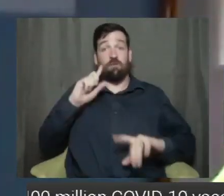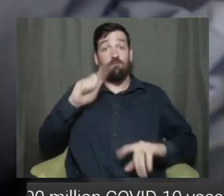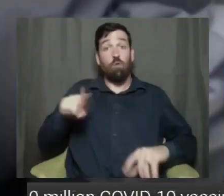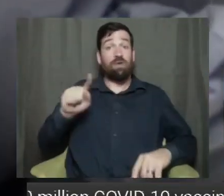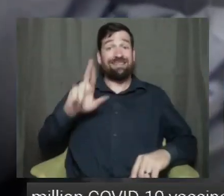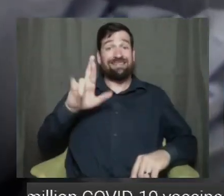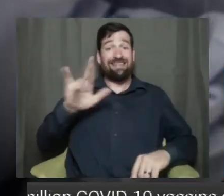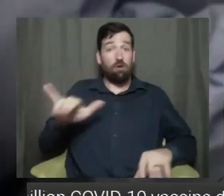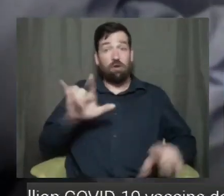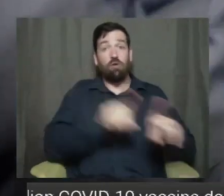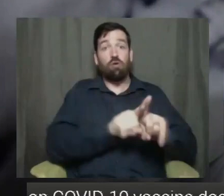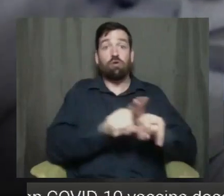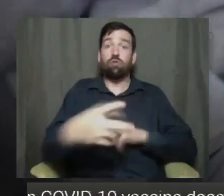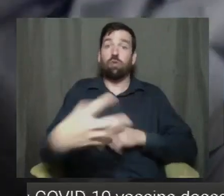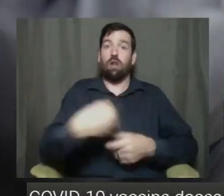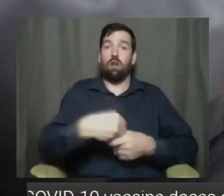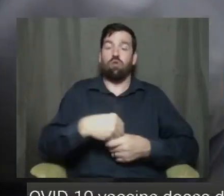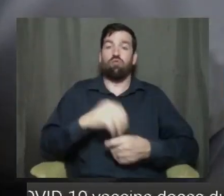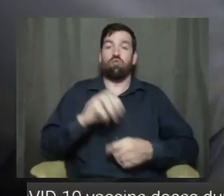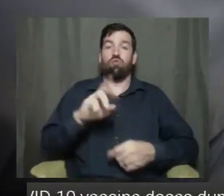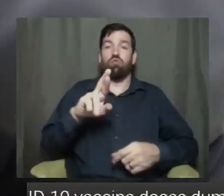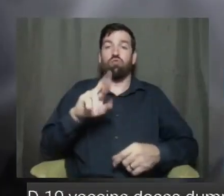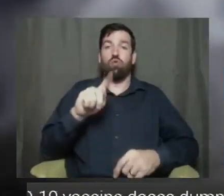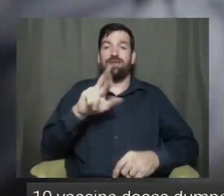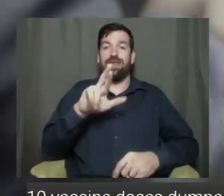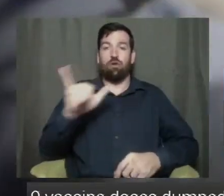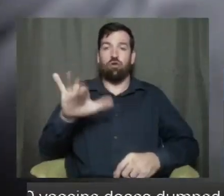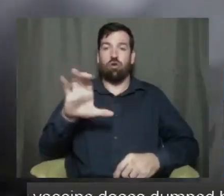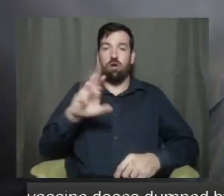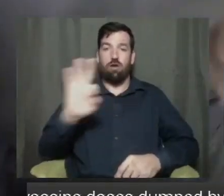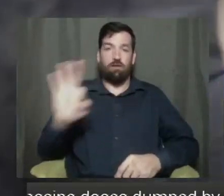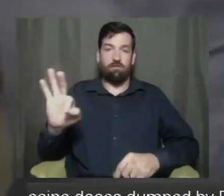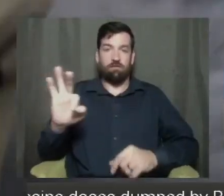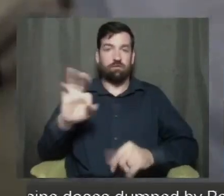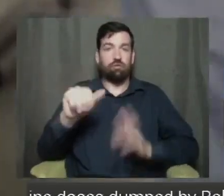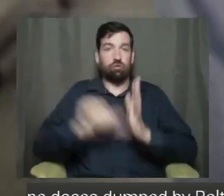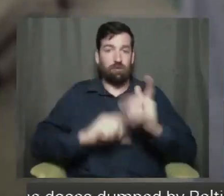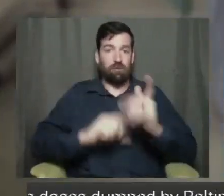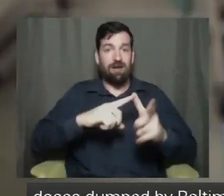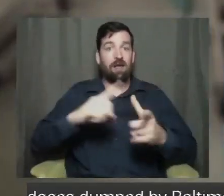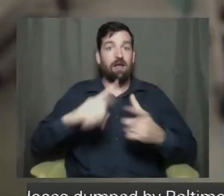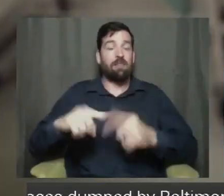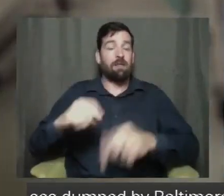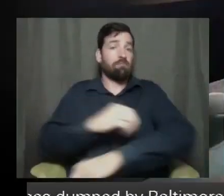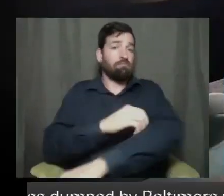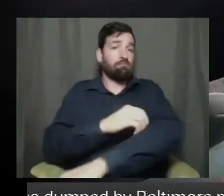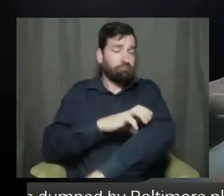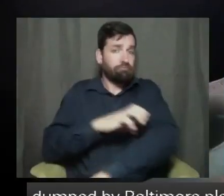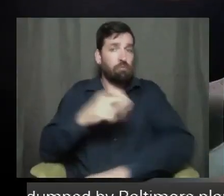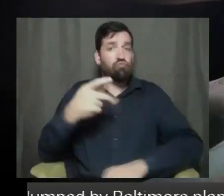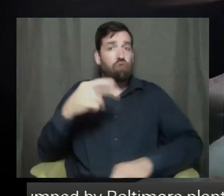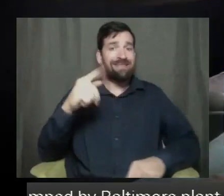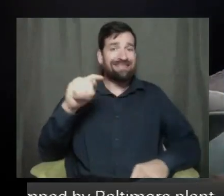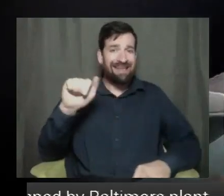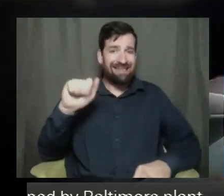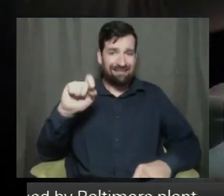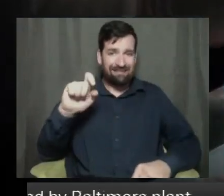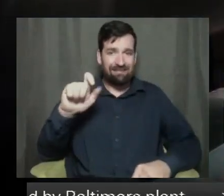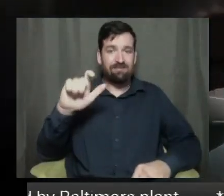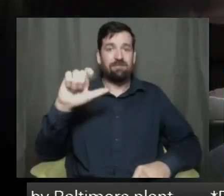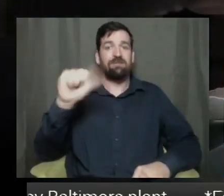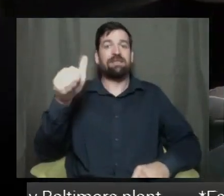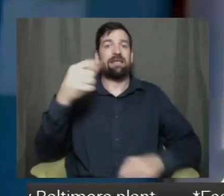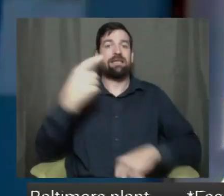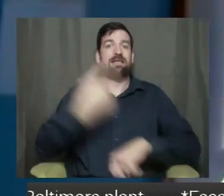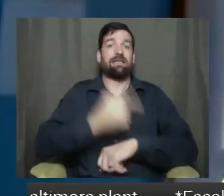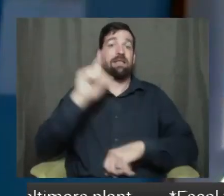included rotator cuff surgery, followed by surgery to remove a growth on his prostate just 10 days later, and then in 2021...